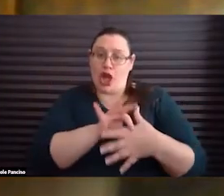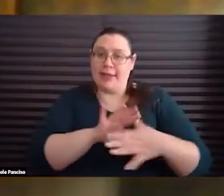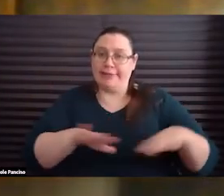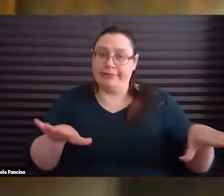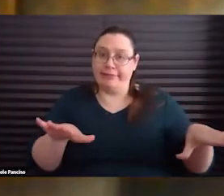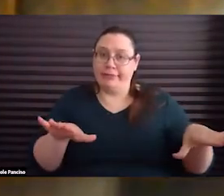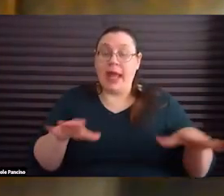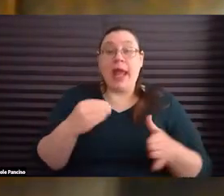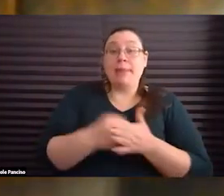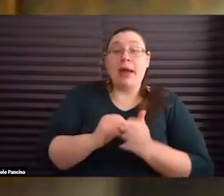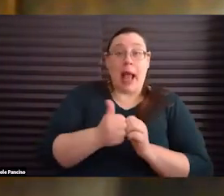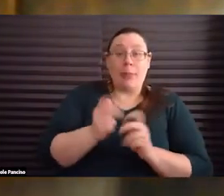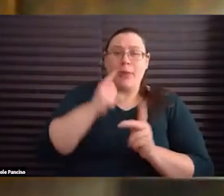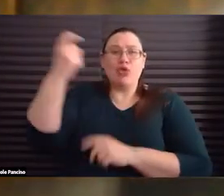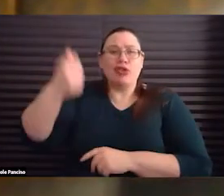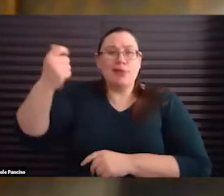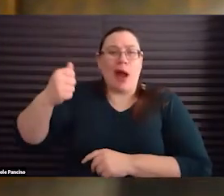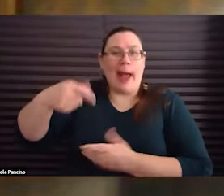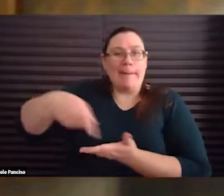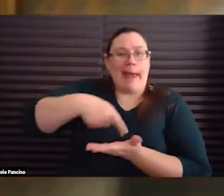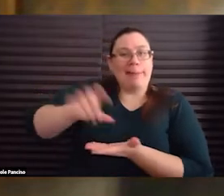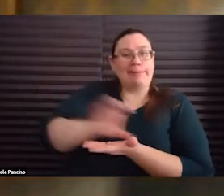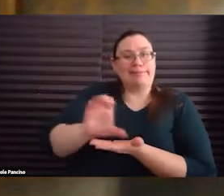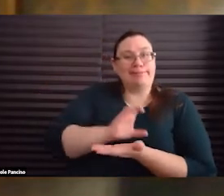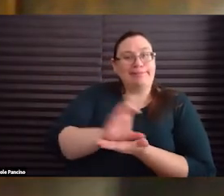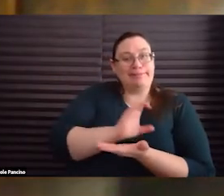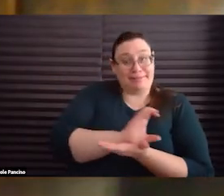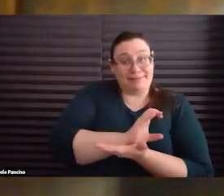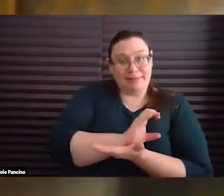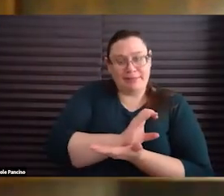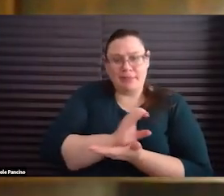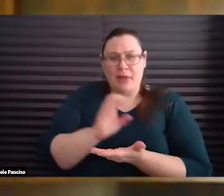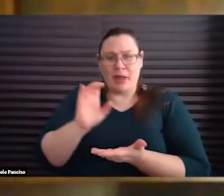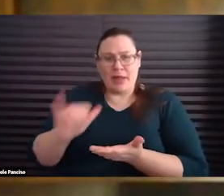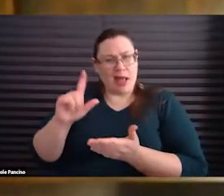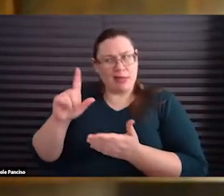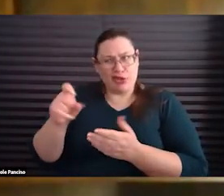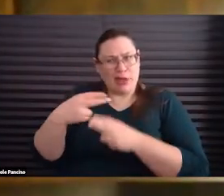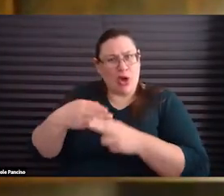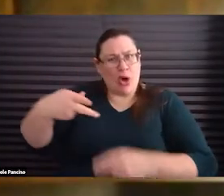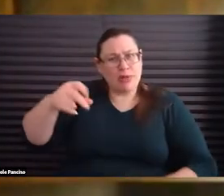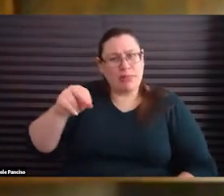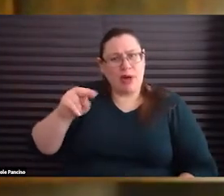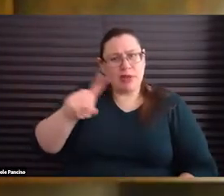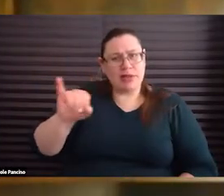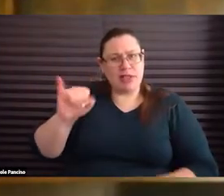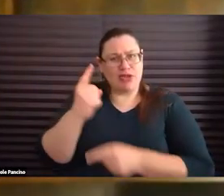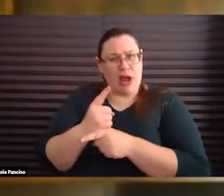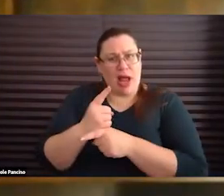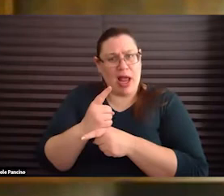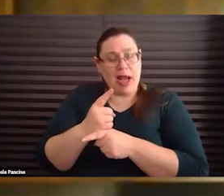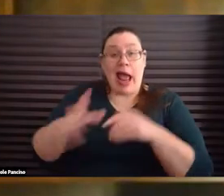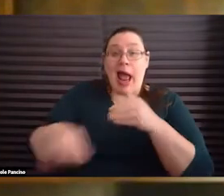from subscribers. Why is this not a Ponzi scheme? They just keep getting more subscribers. At some point,